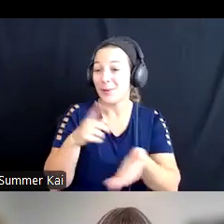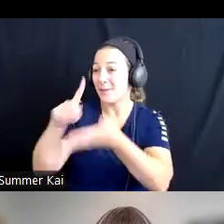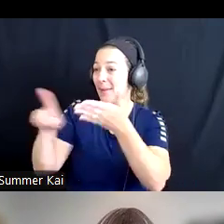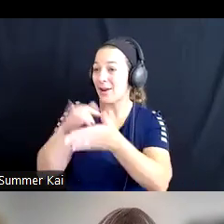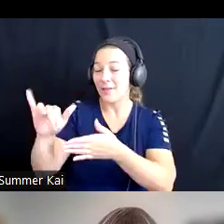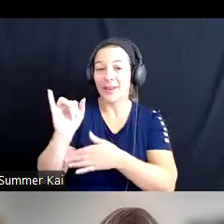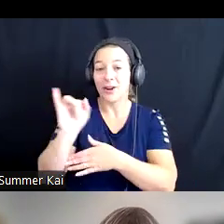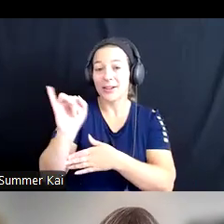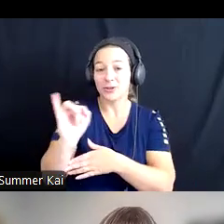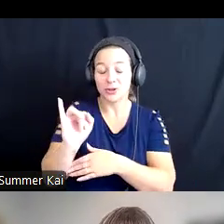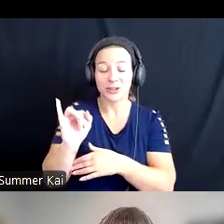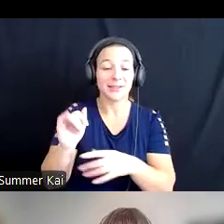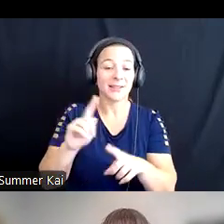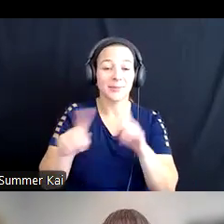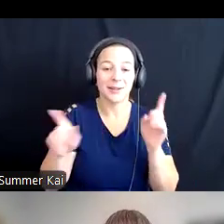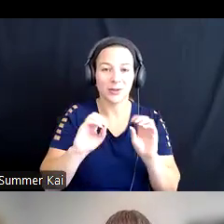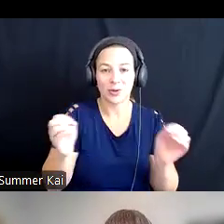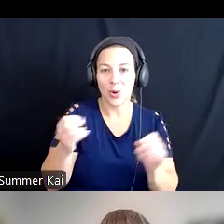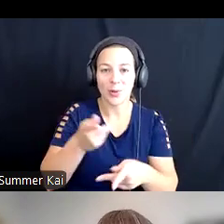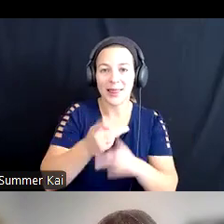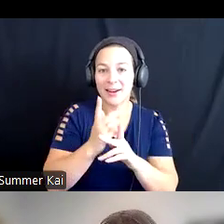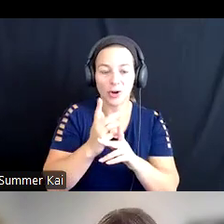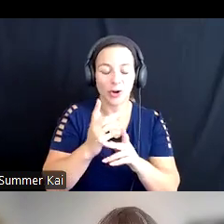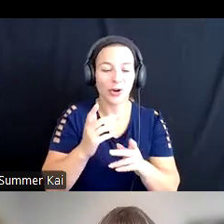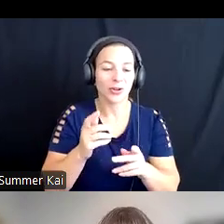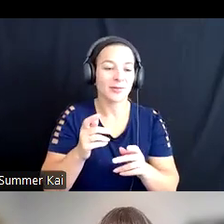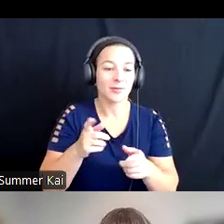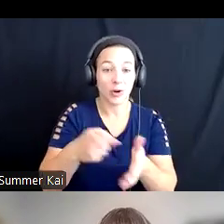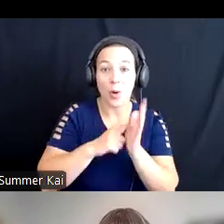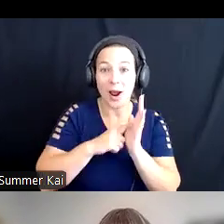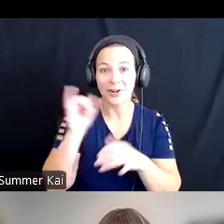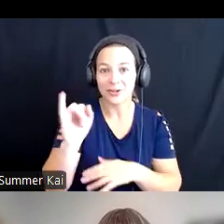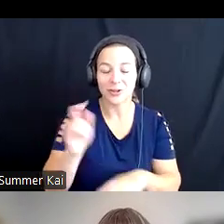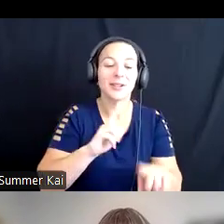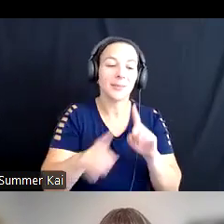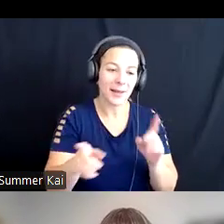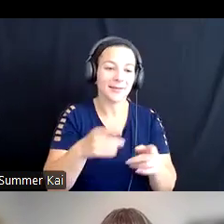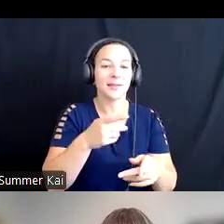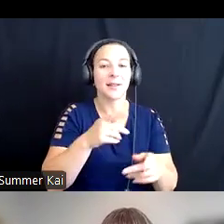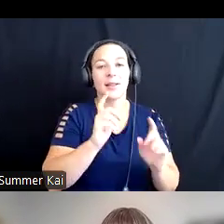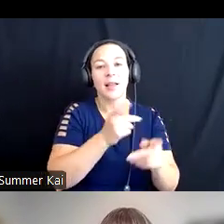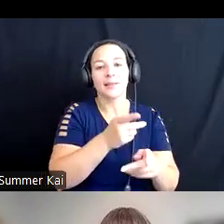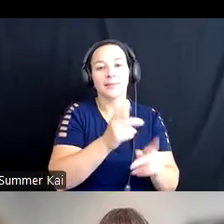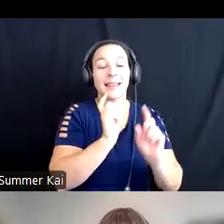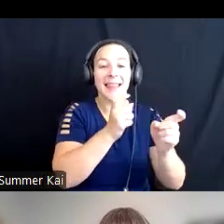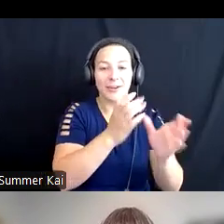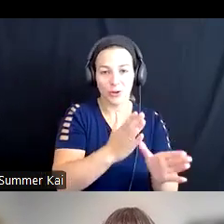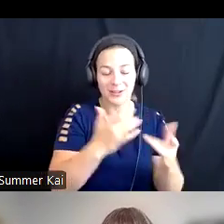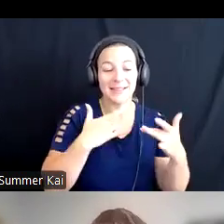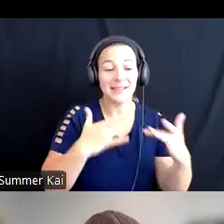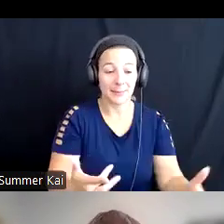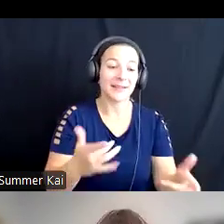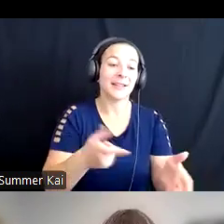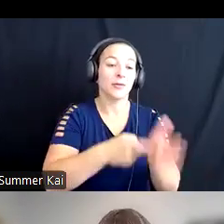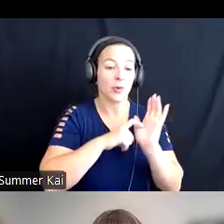lender requiring that insurance. Yet we know it's typically required by lenders for those who aren't to seek